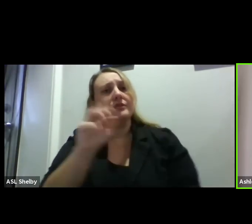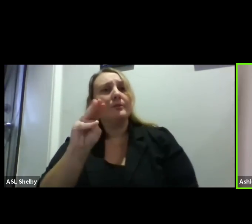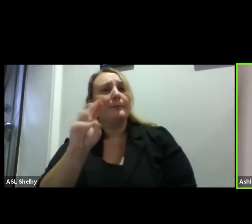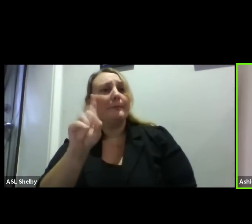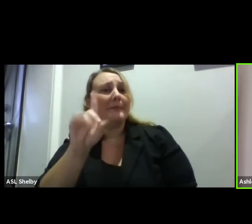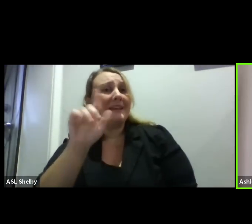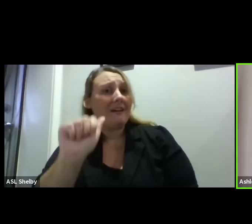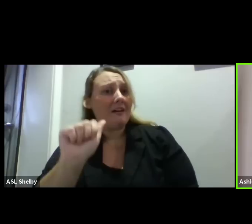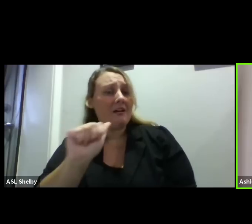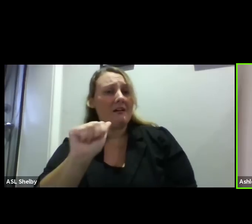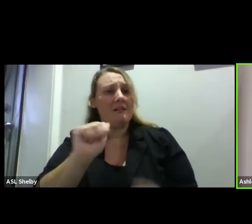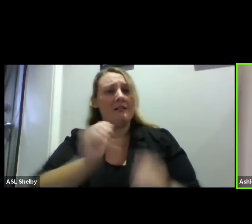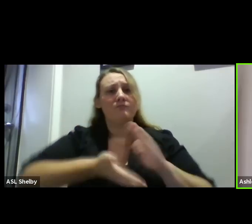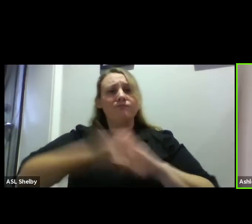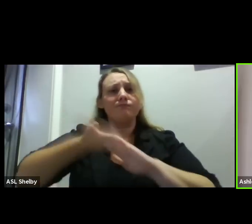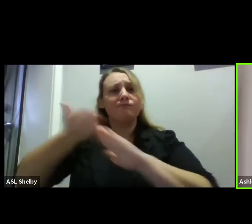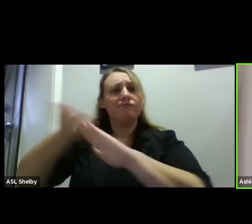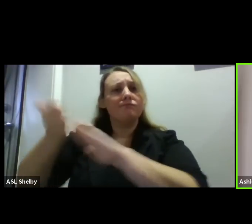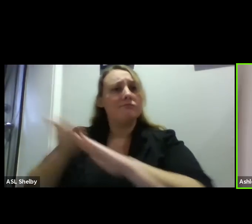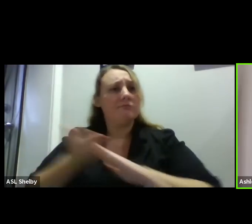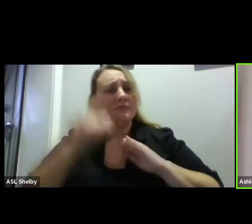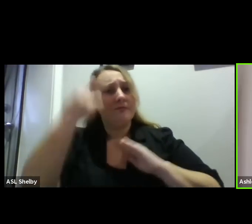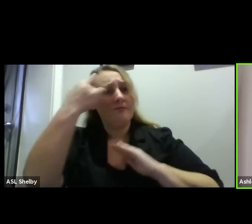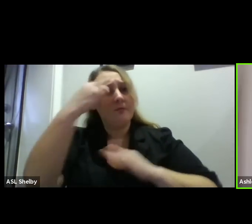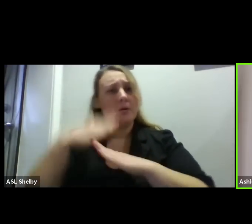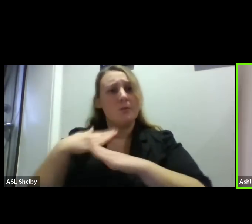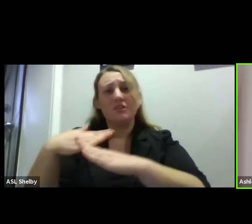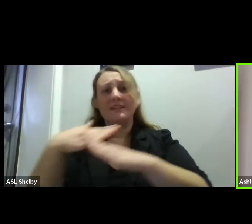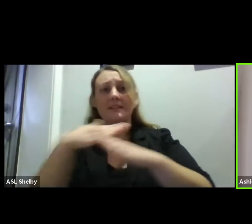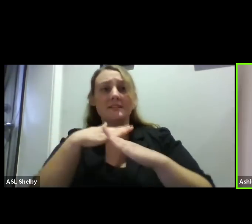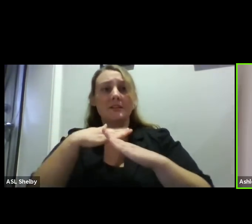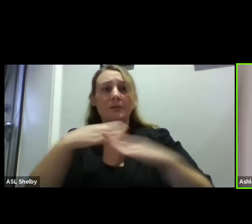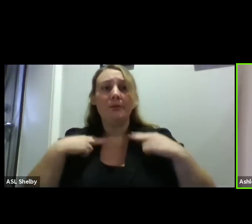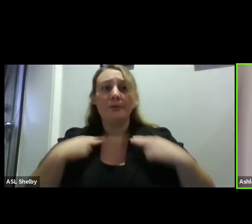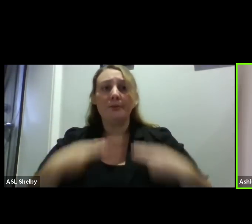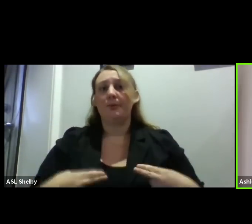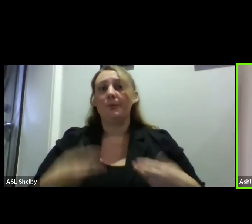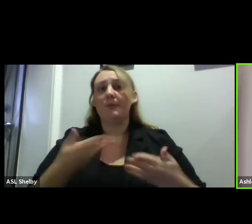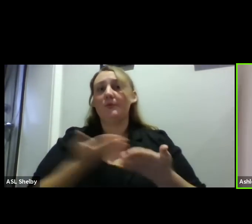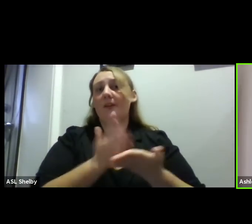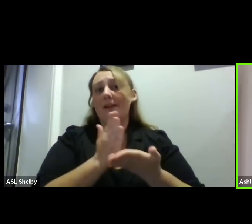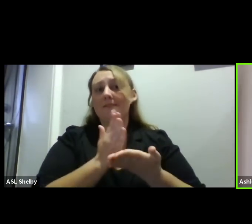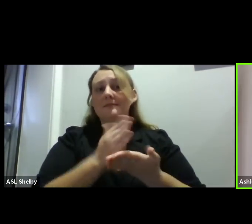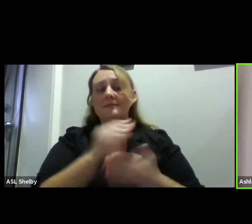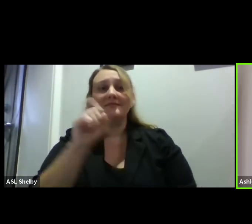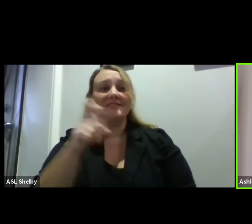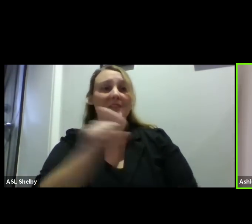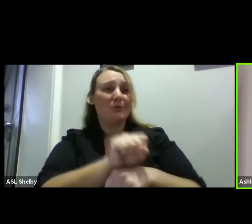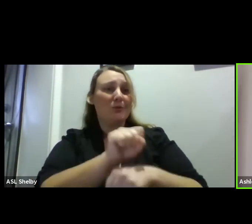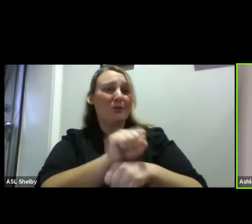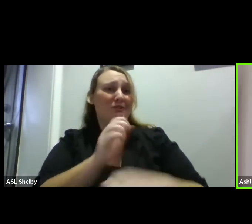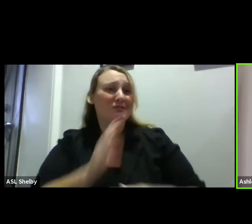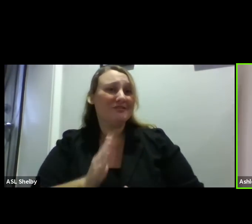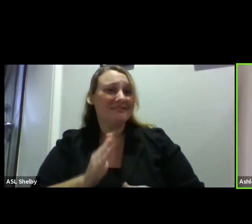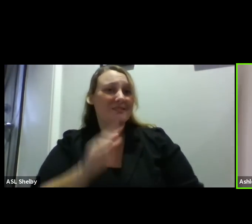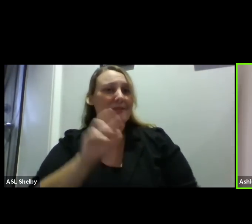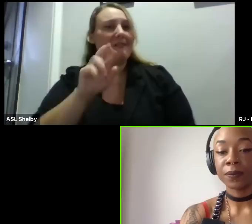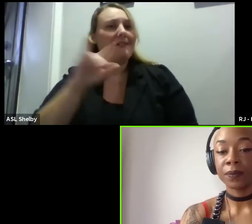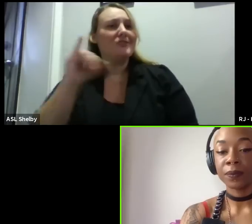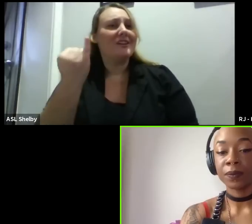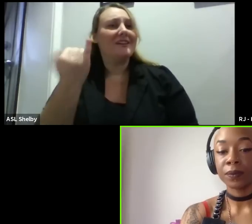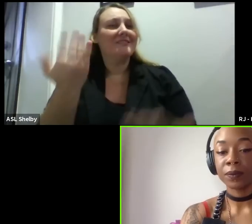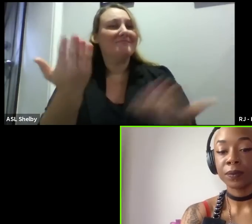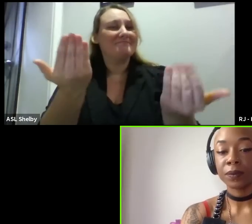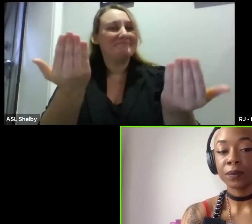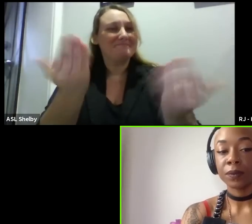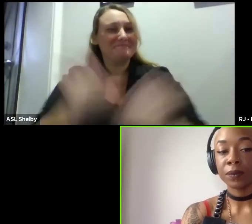a movement to protect the human rights of sex workers. RJ, please bless us with your presence.